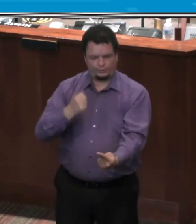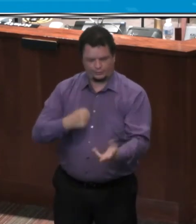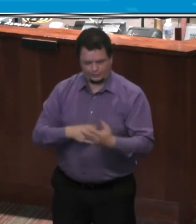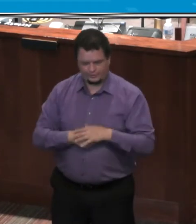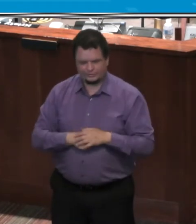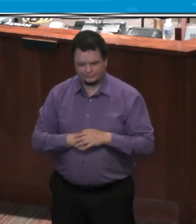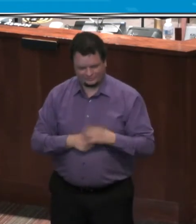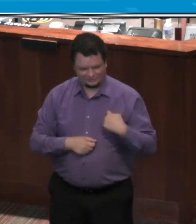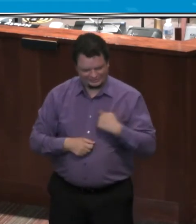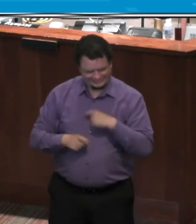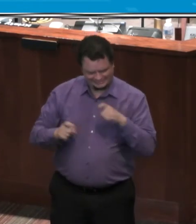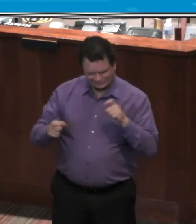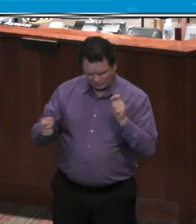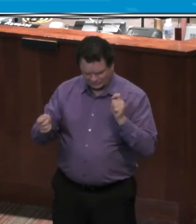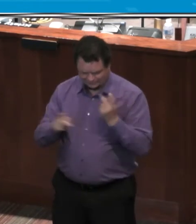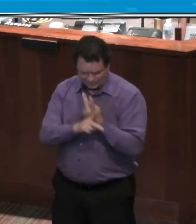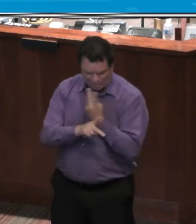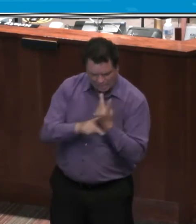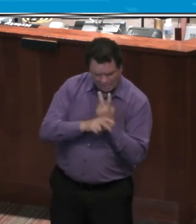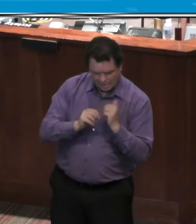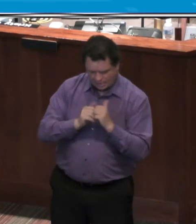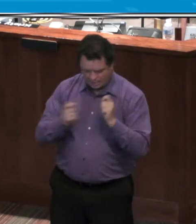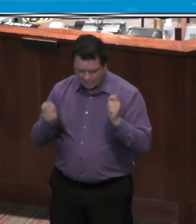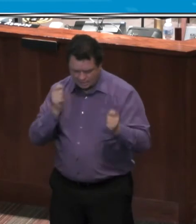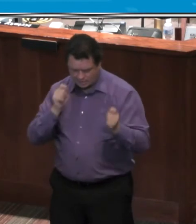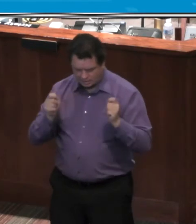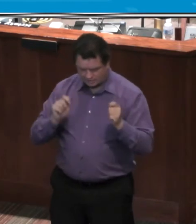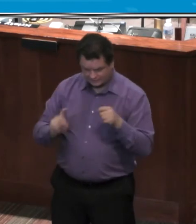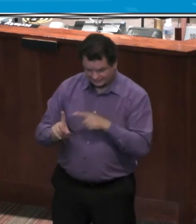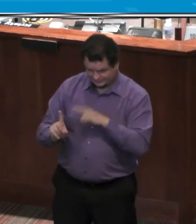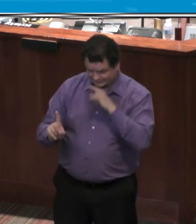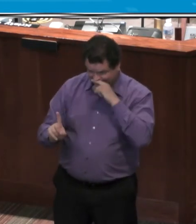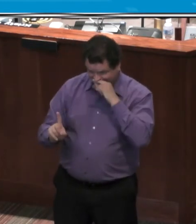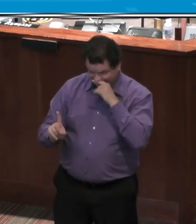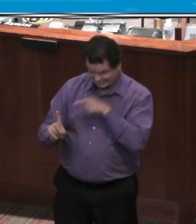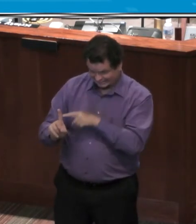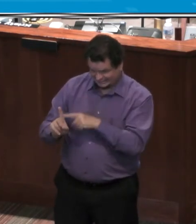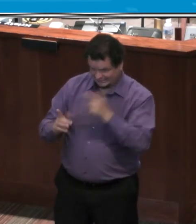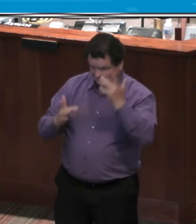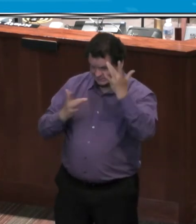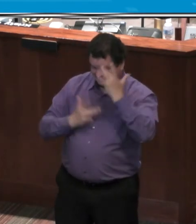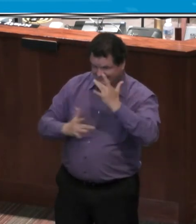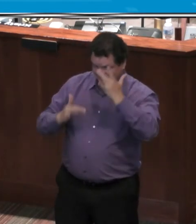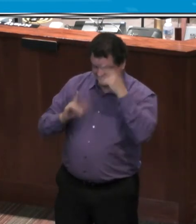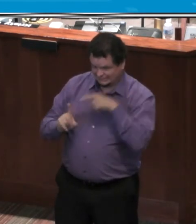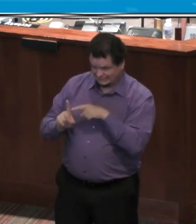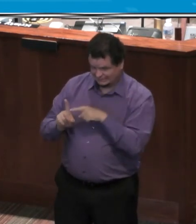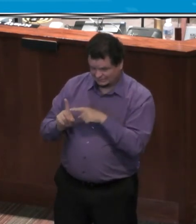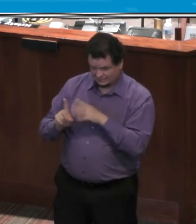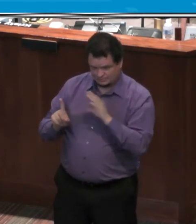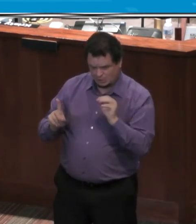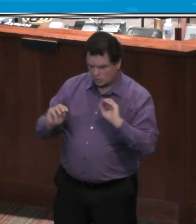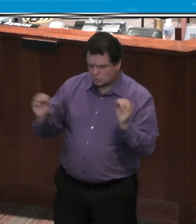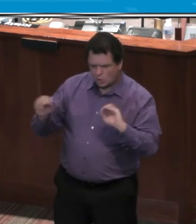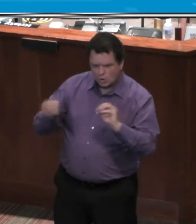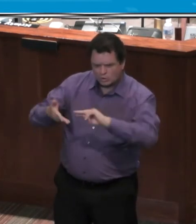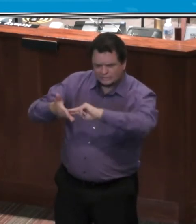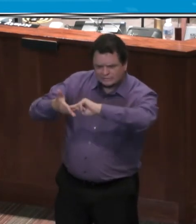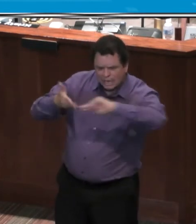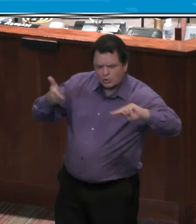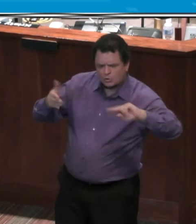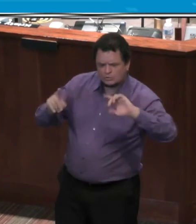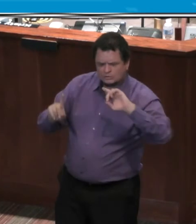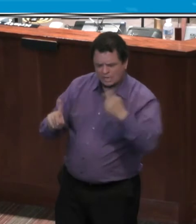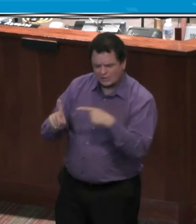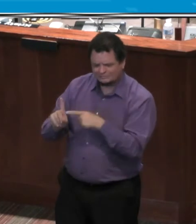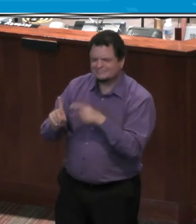are symptomatic without that diagnosis. And so for the sake of exclusion and cohorting, a positive result is going to be